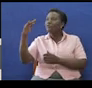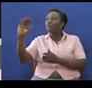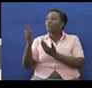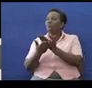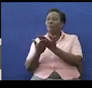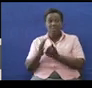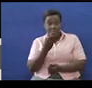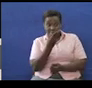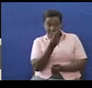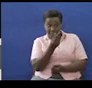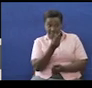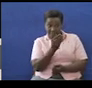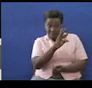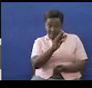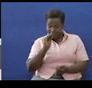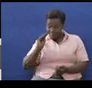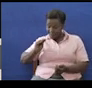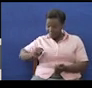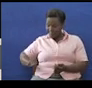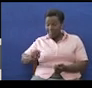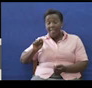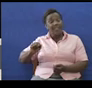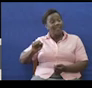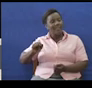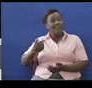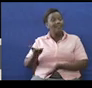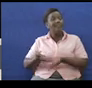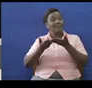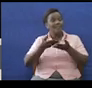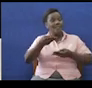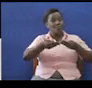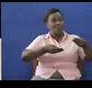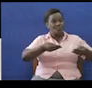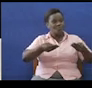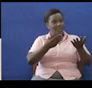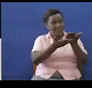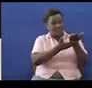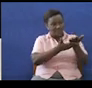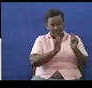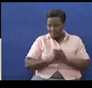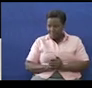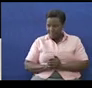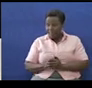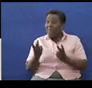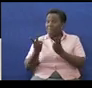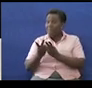as well as outside and getting money. That money generates economy of the